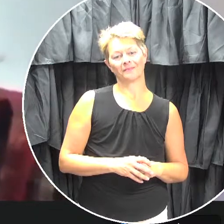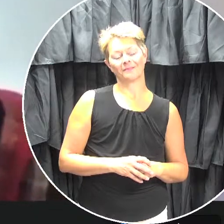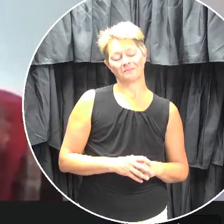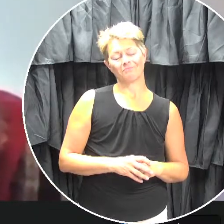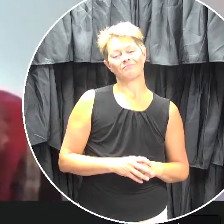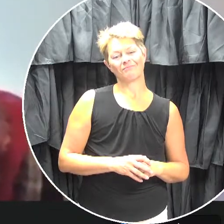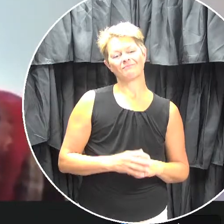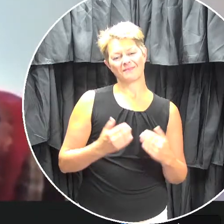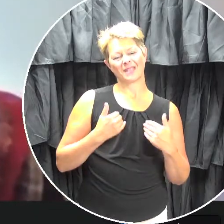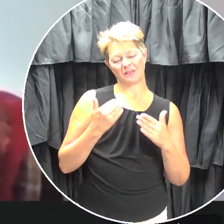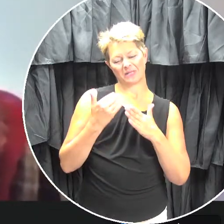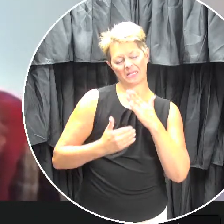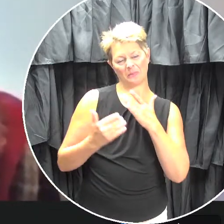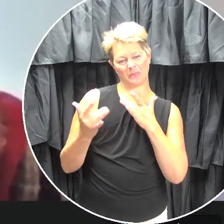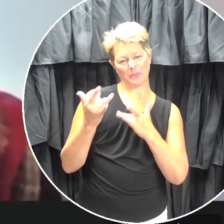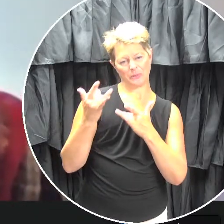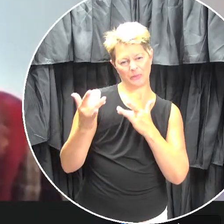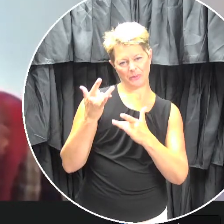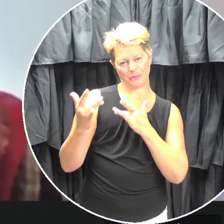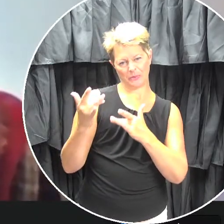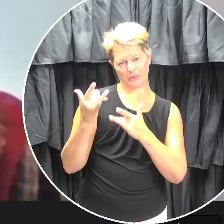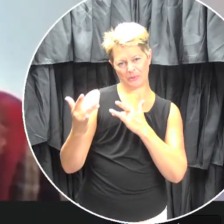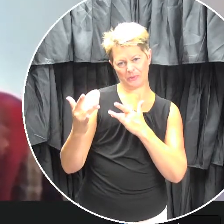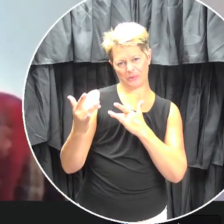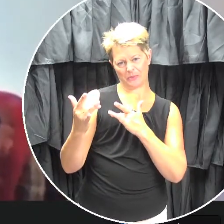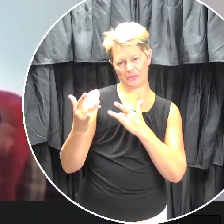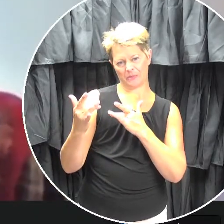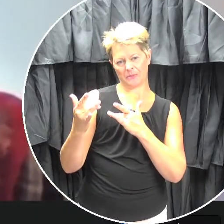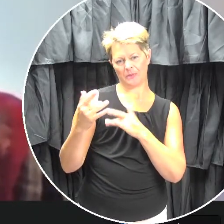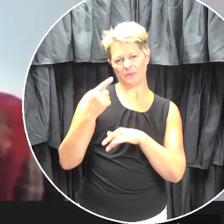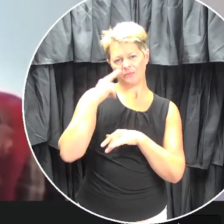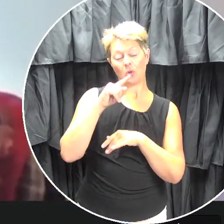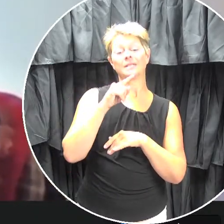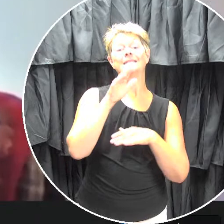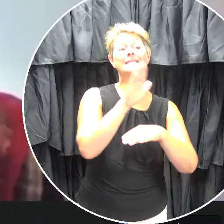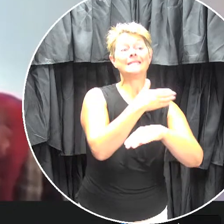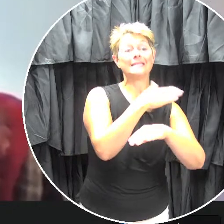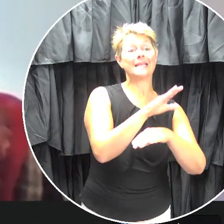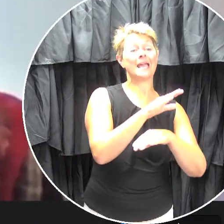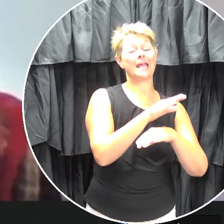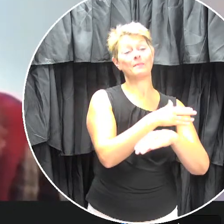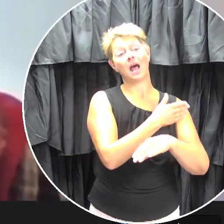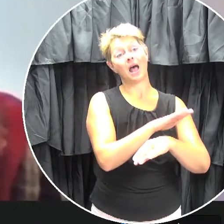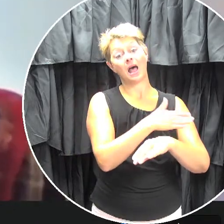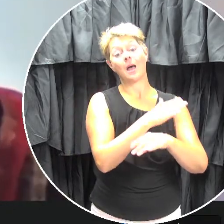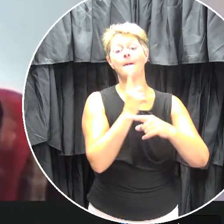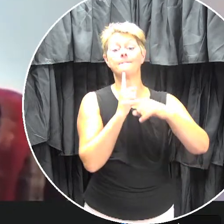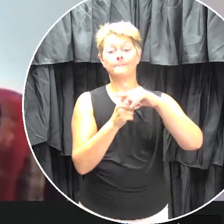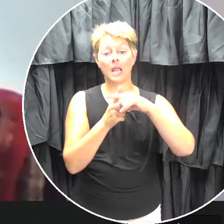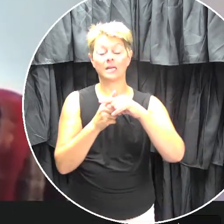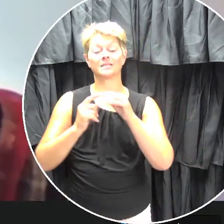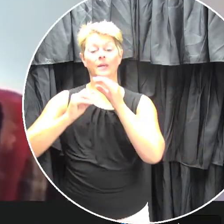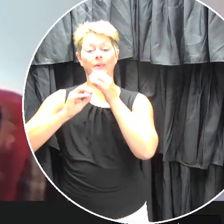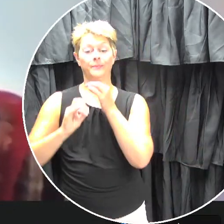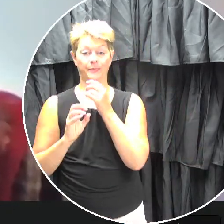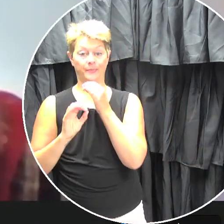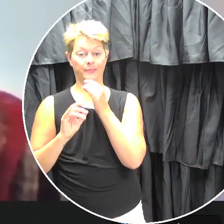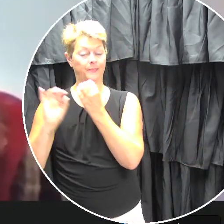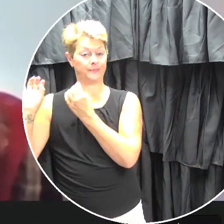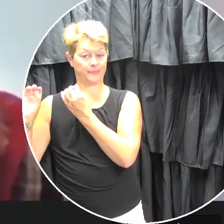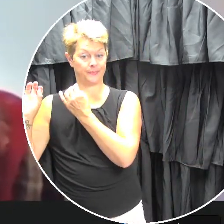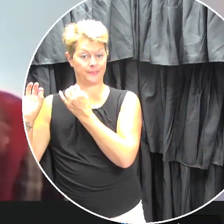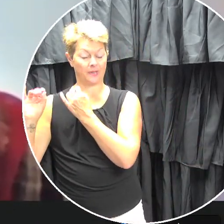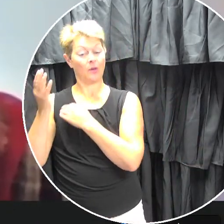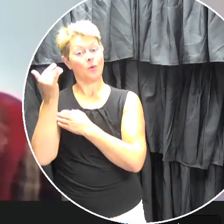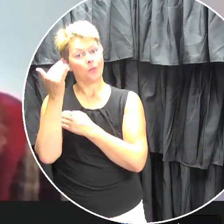concern, certainly with regard to both singing and with playing wind instruments, that there is an increased risk of